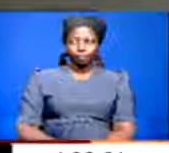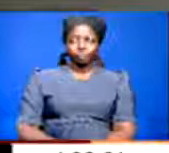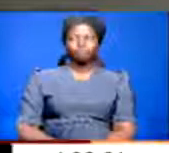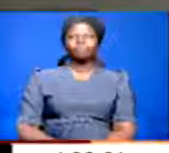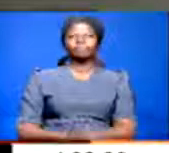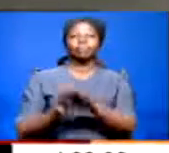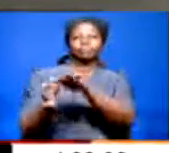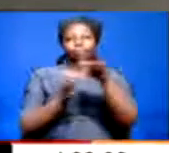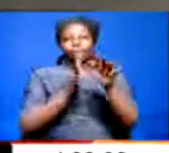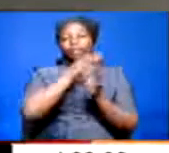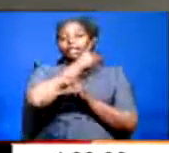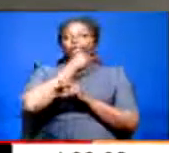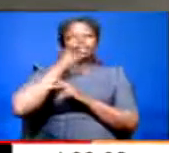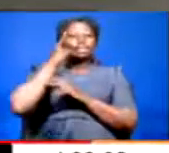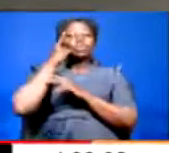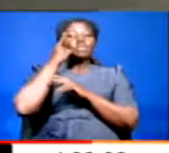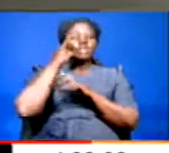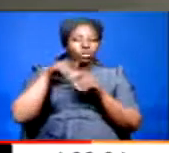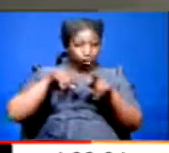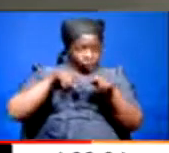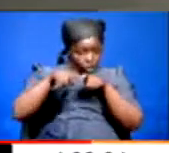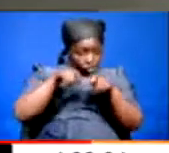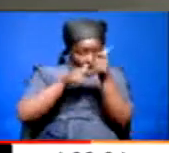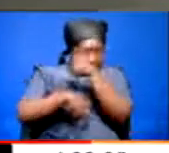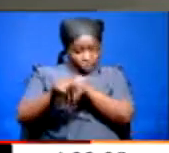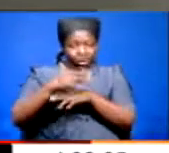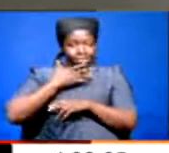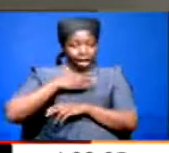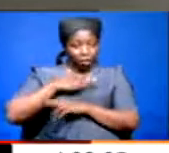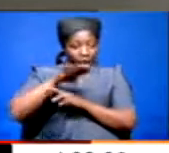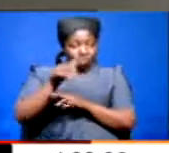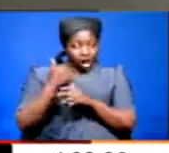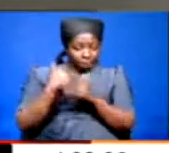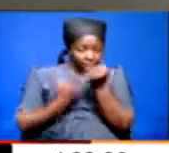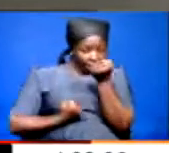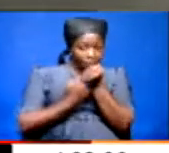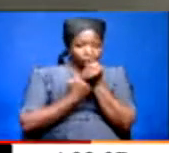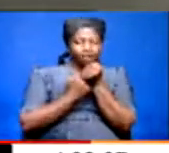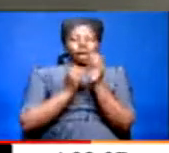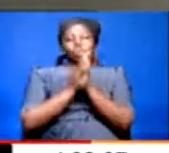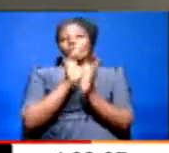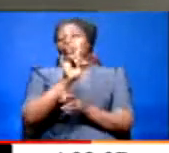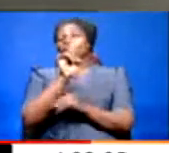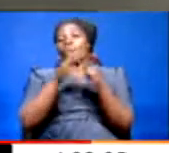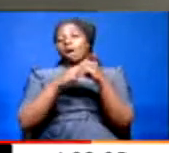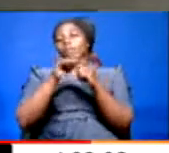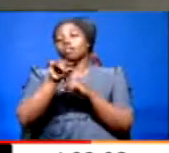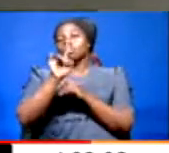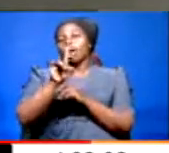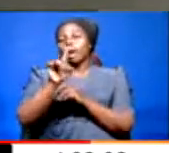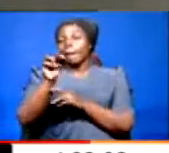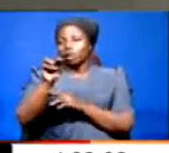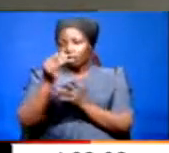Drought mitigation efforts in Samburu County have received a boost of 9.1 million shillings from the